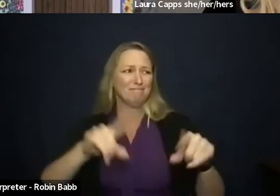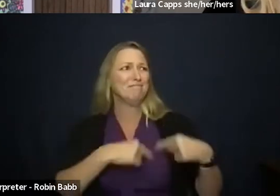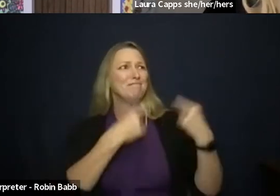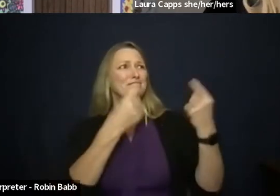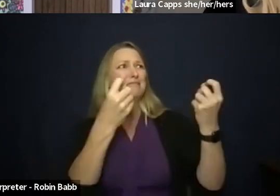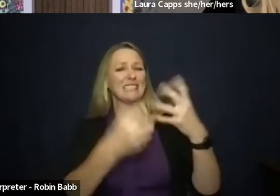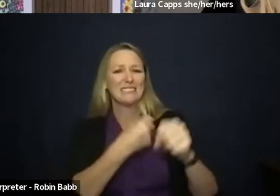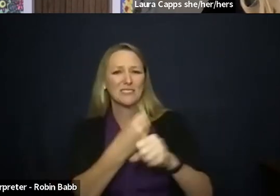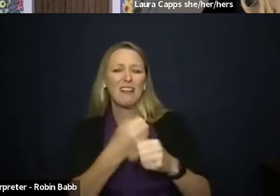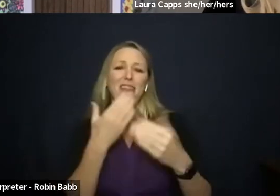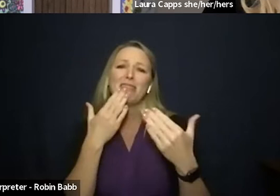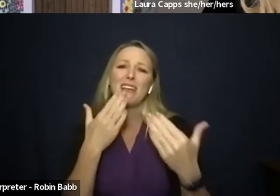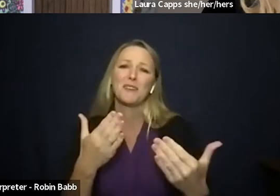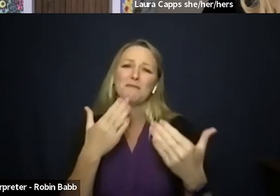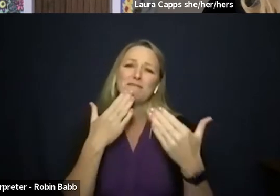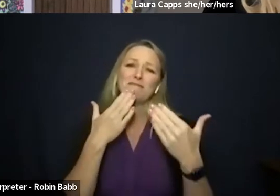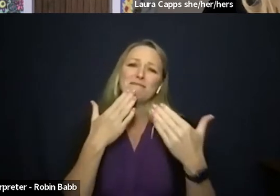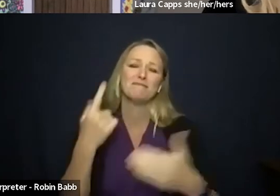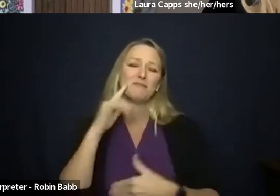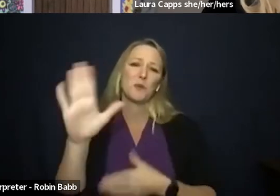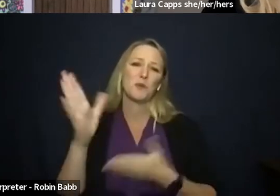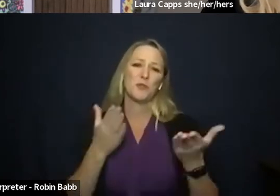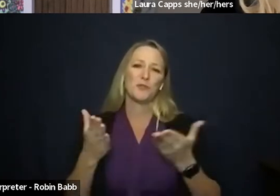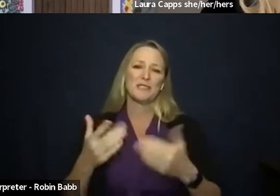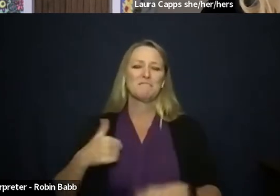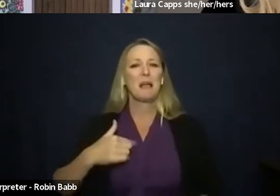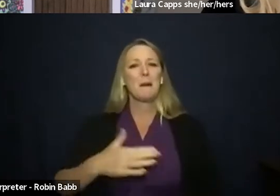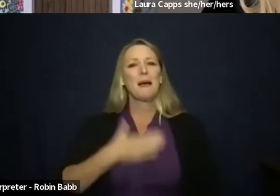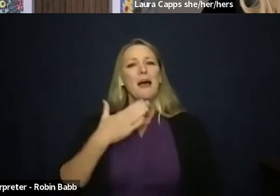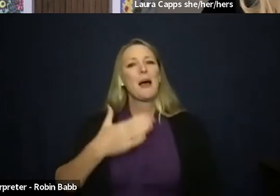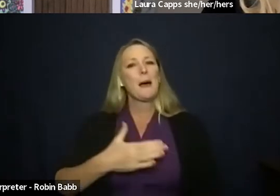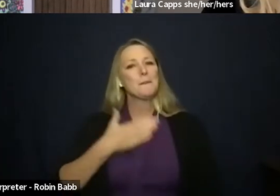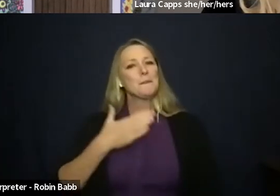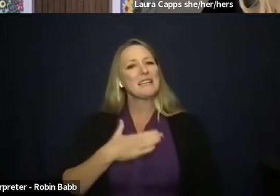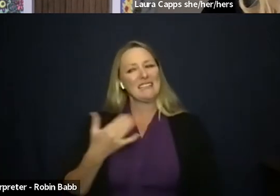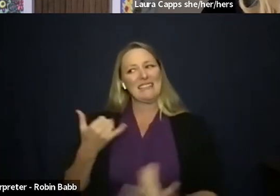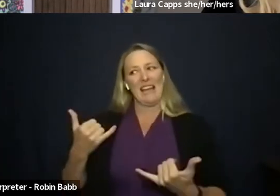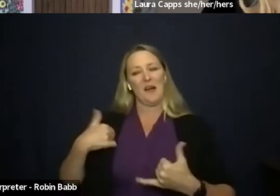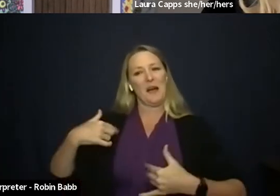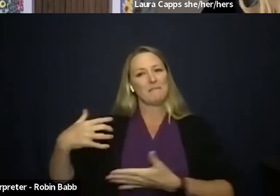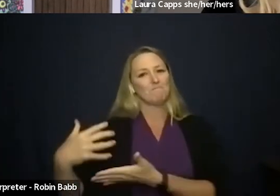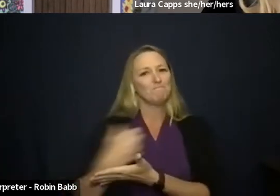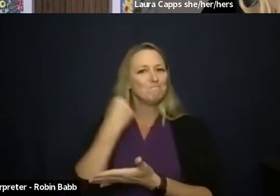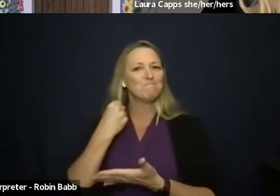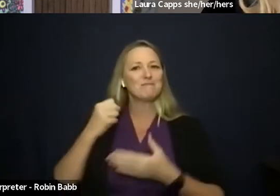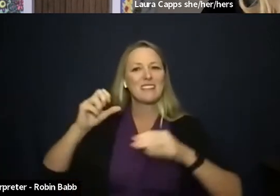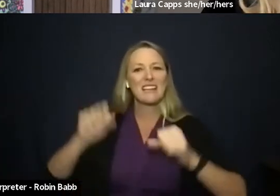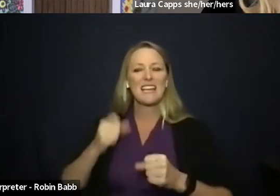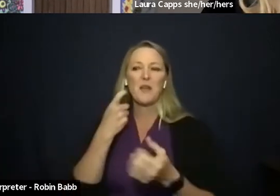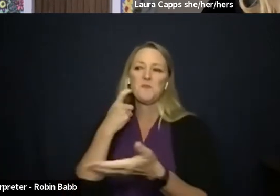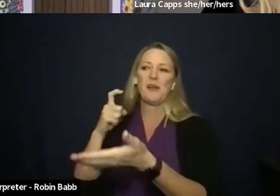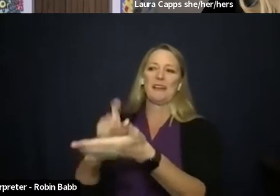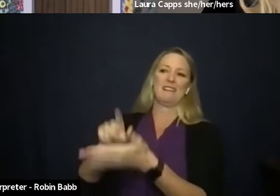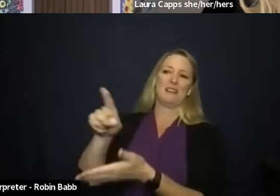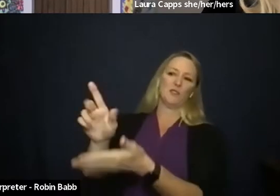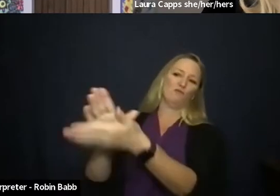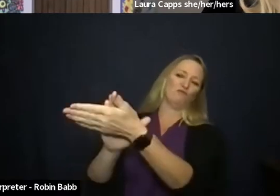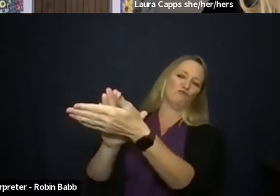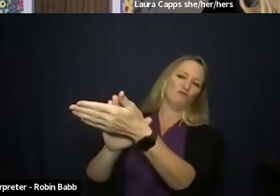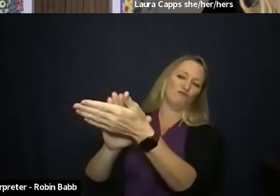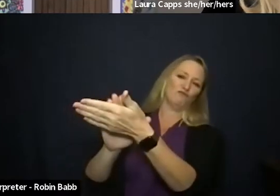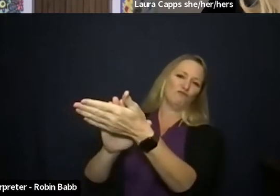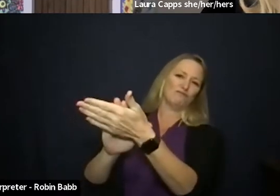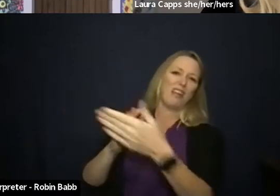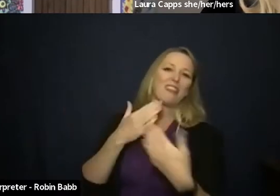you for your service and i'm very happy that i have this opportunity to recognize you from up here so thank you